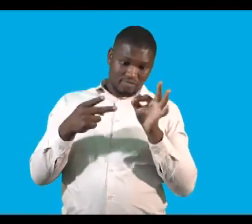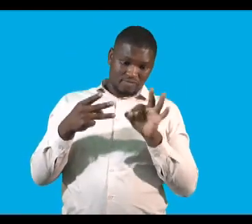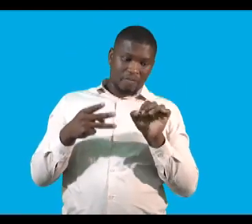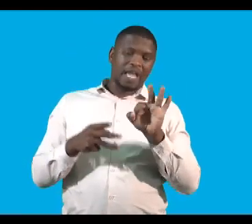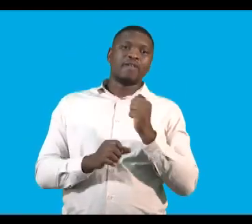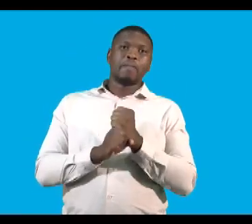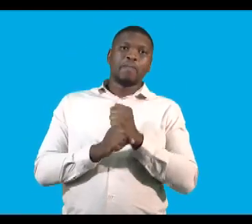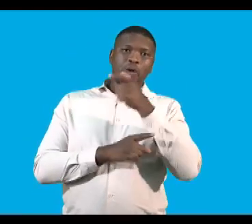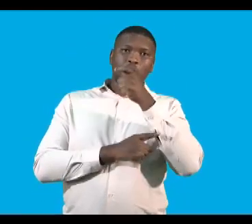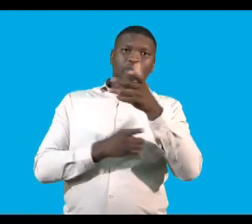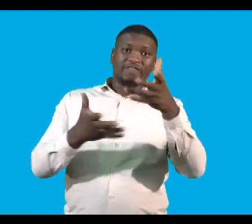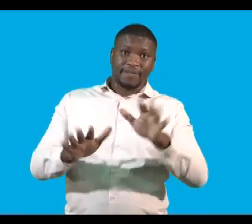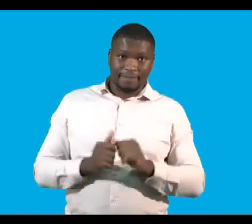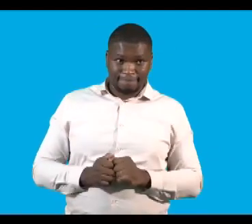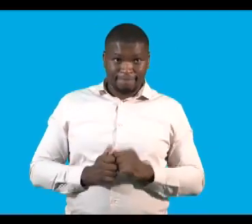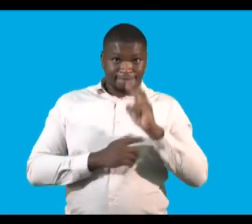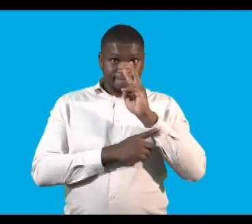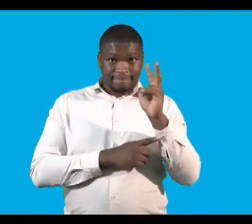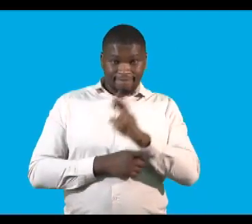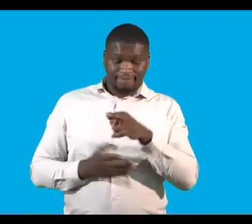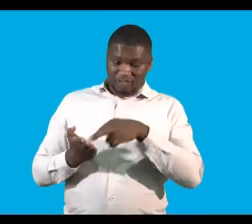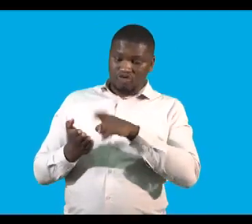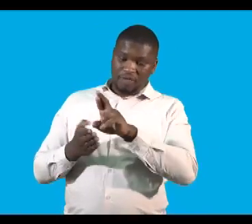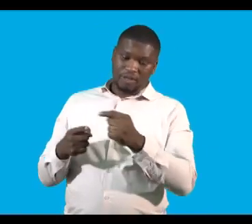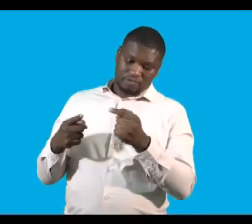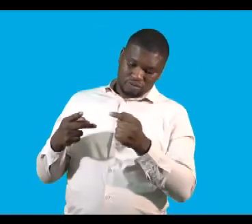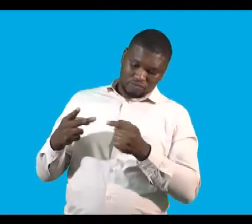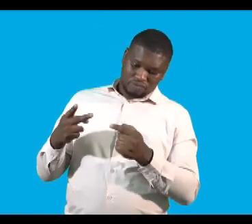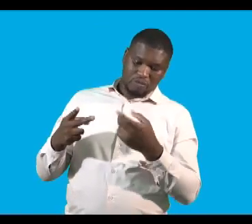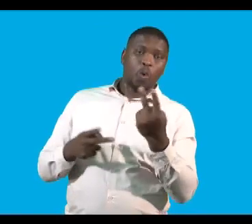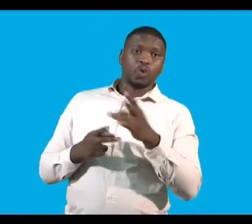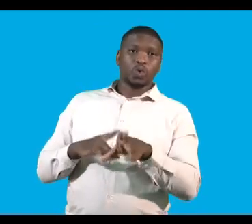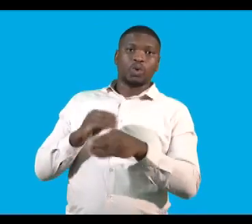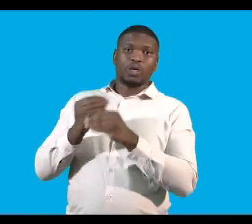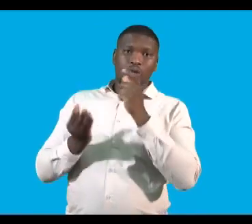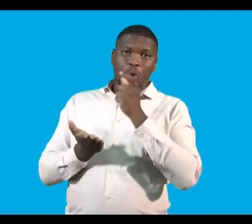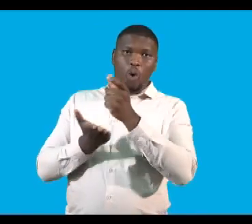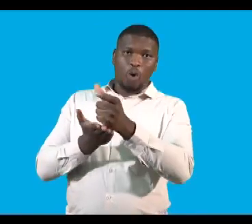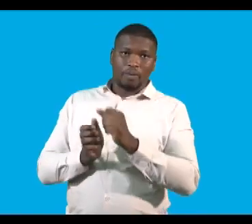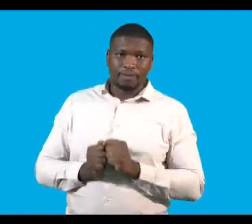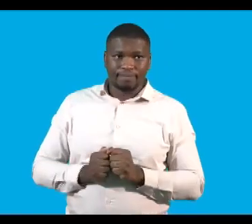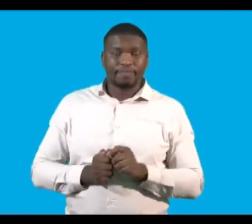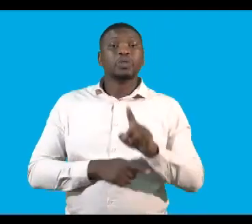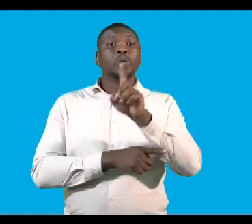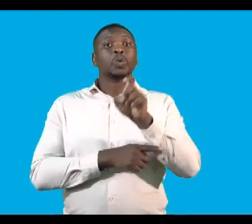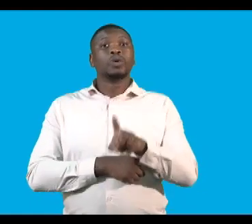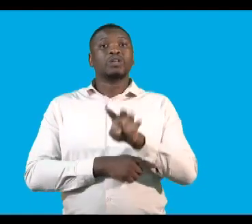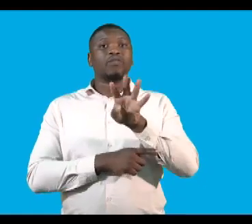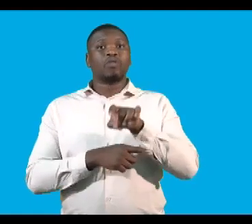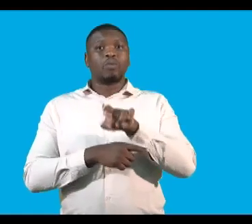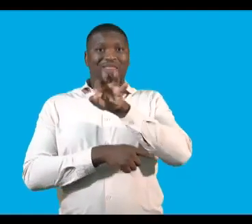comment is made. You can see there's a reference, and there is a comment. Then question